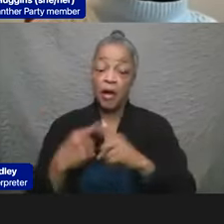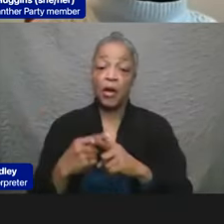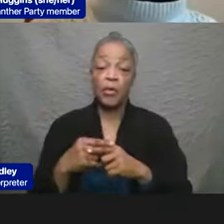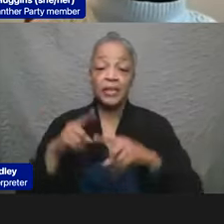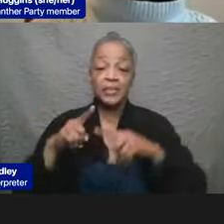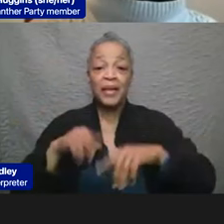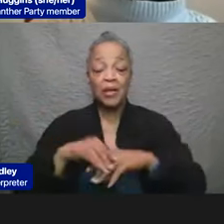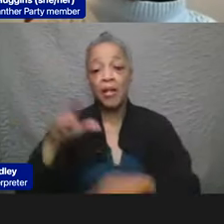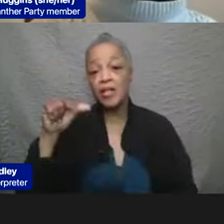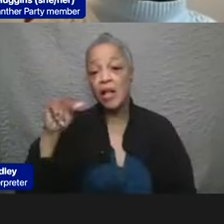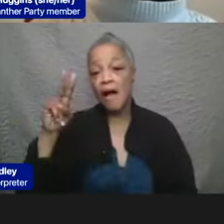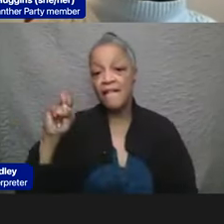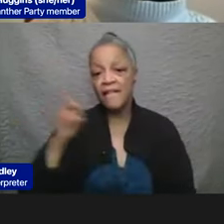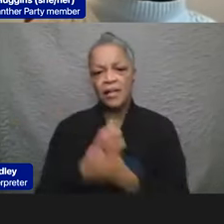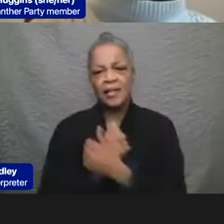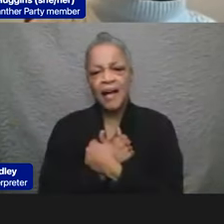Kaz said